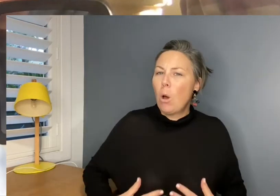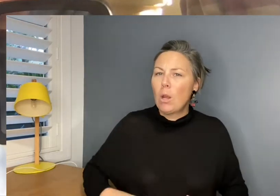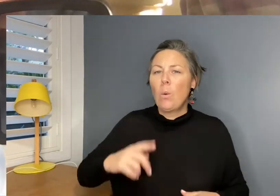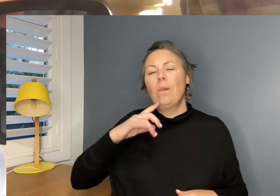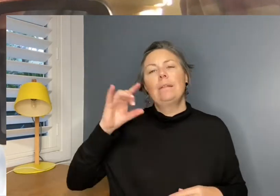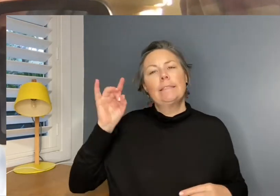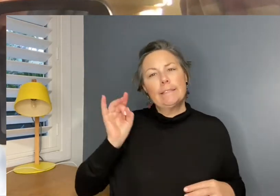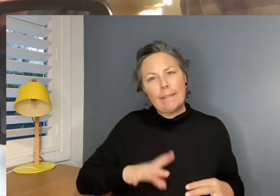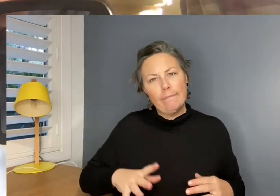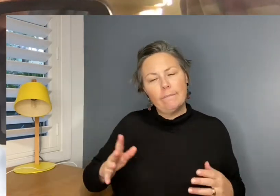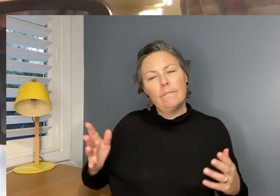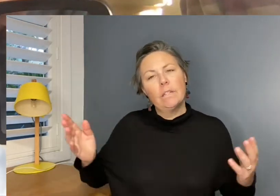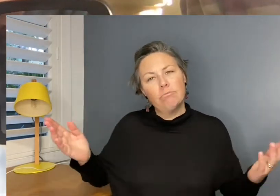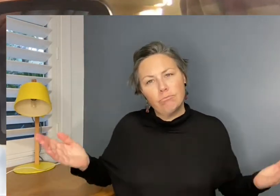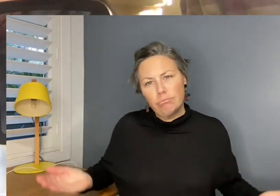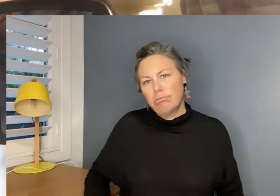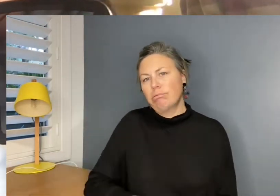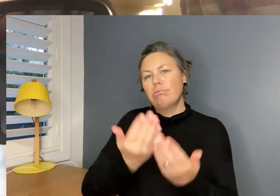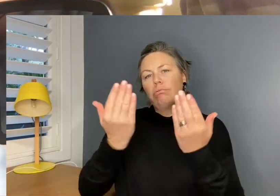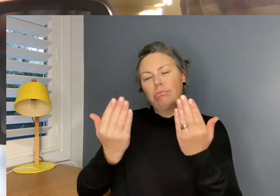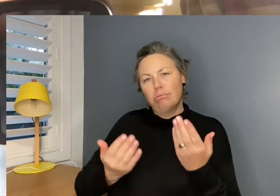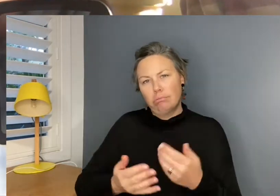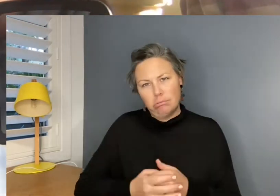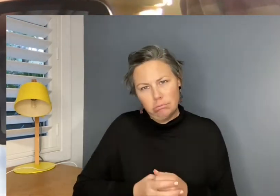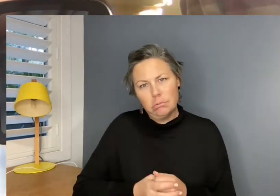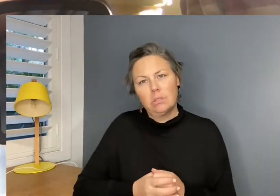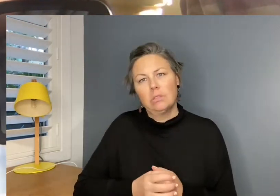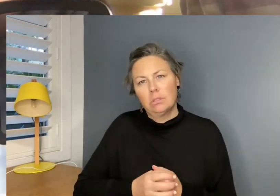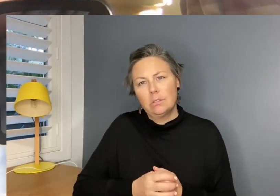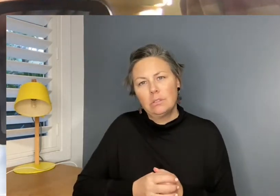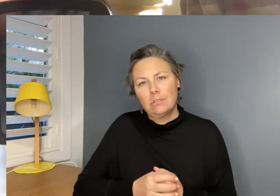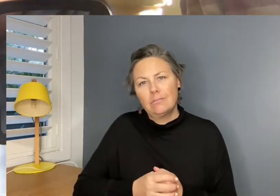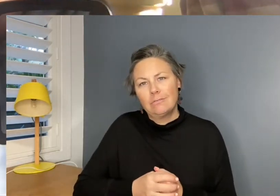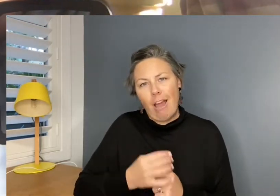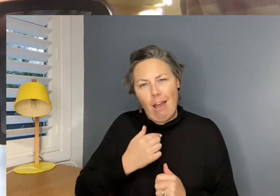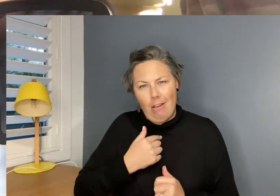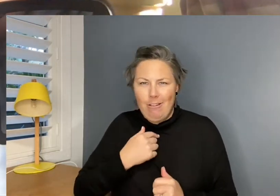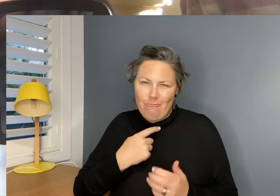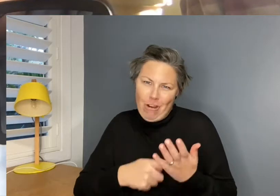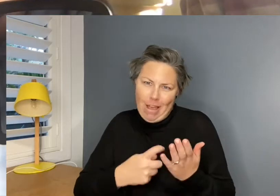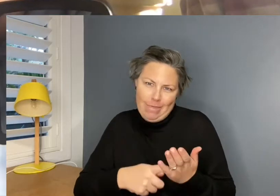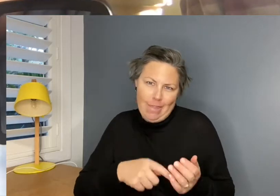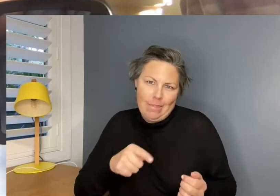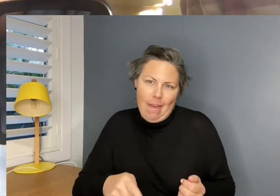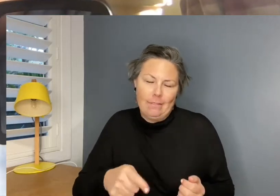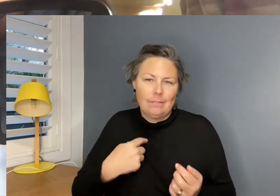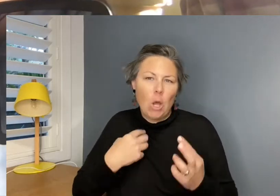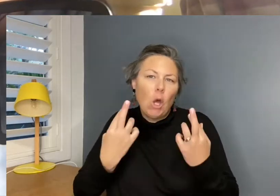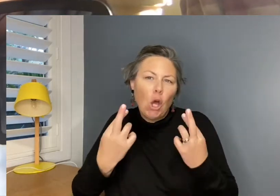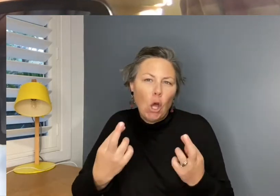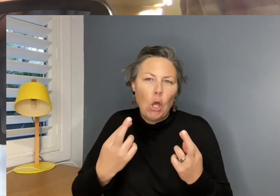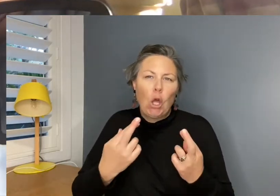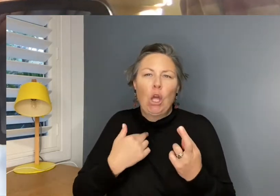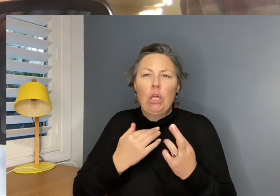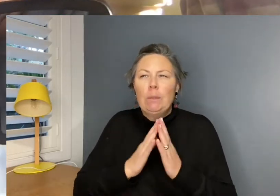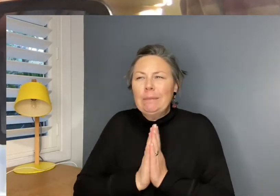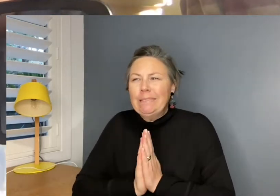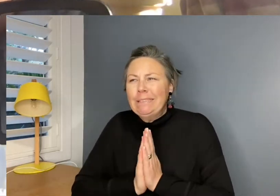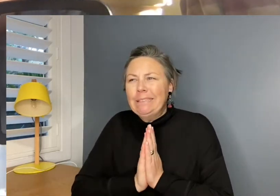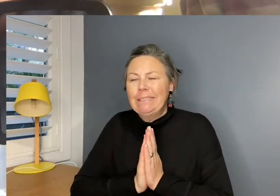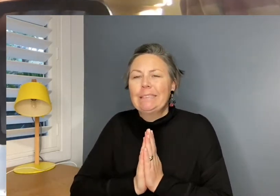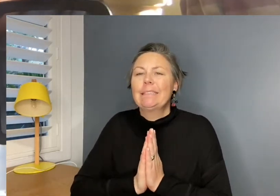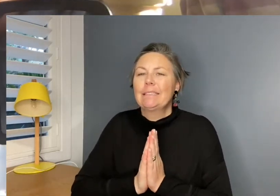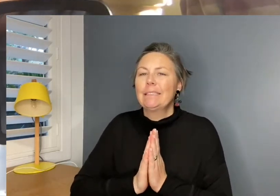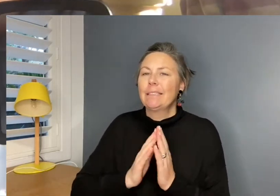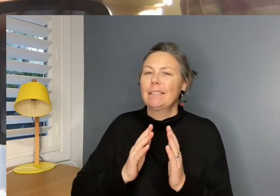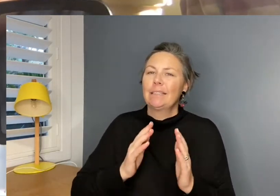this time and trust the pregnancy and trust the baby, that everything could happen naturally. And that's what I hoped for, and that's what I really